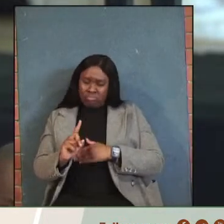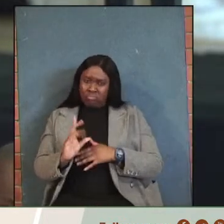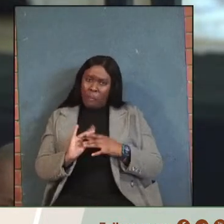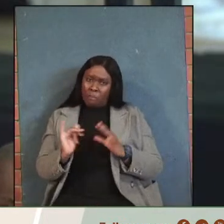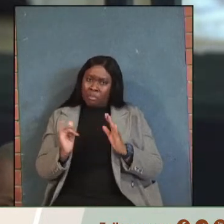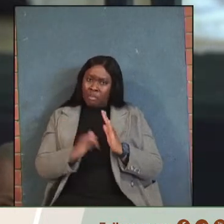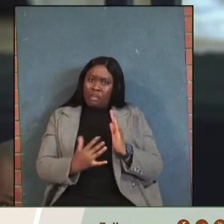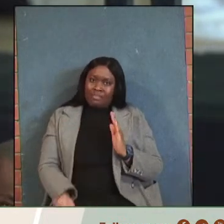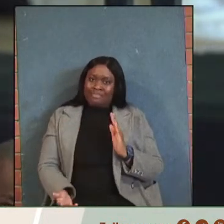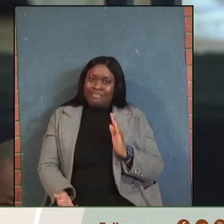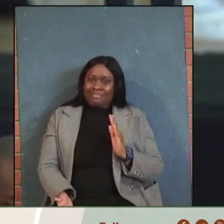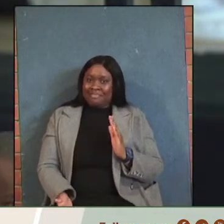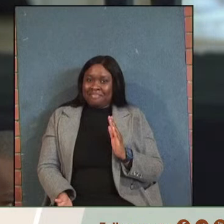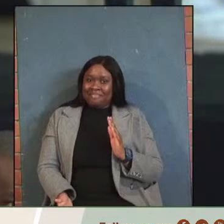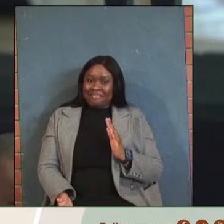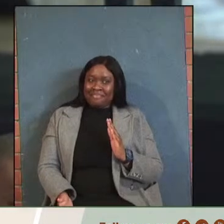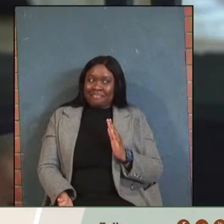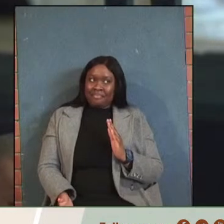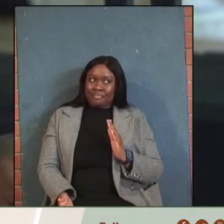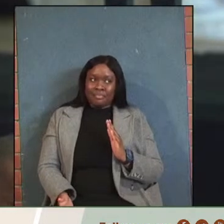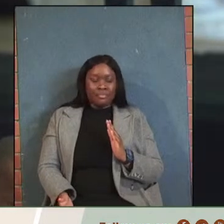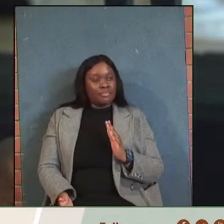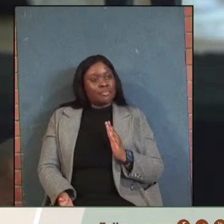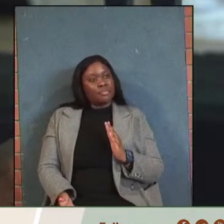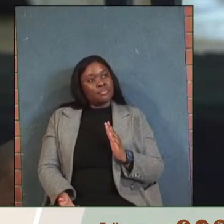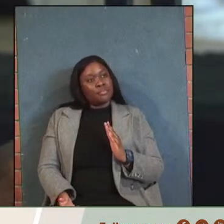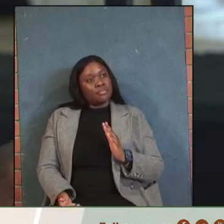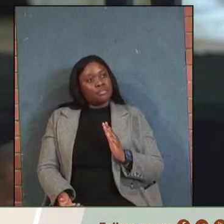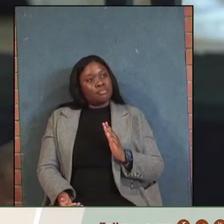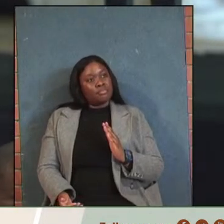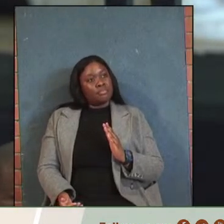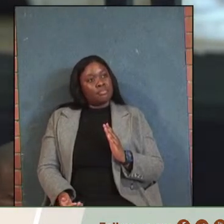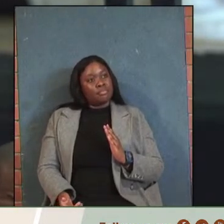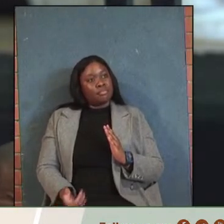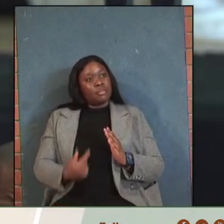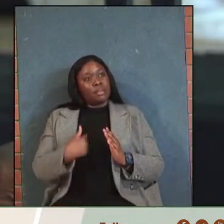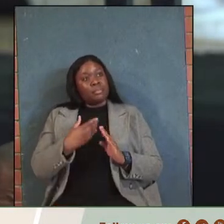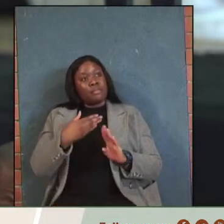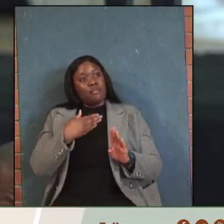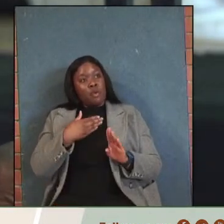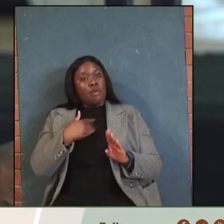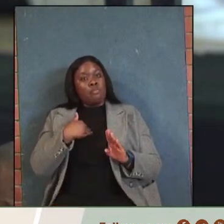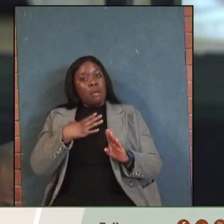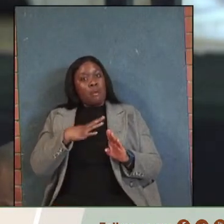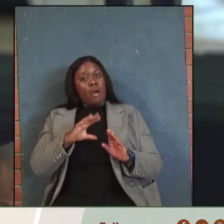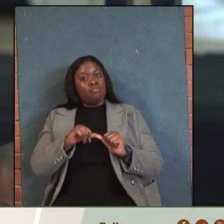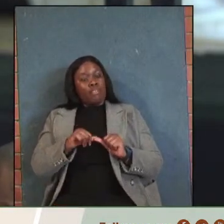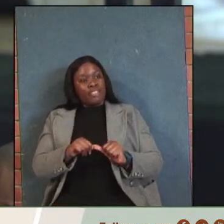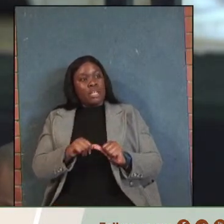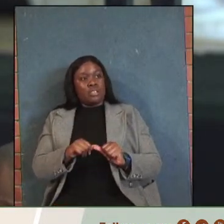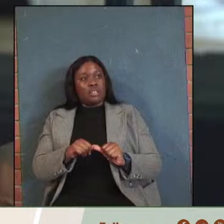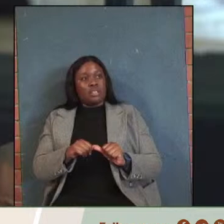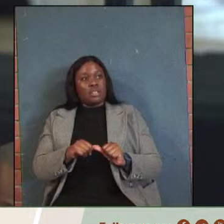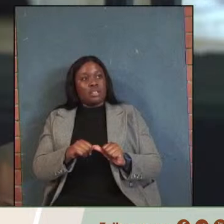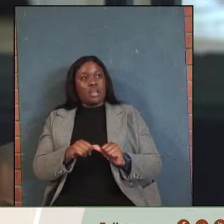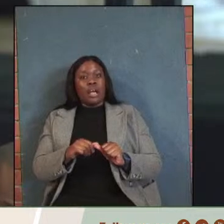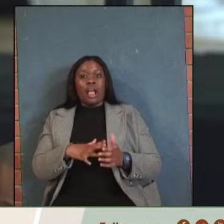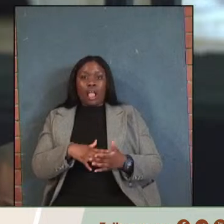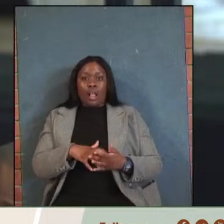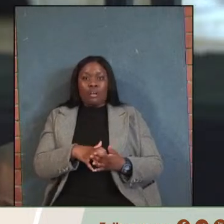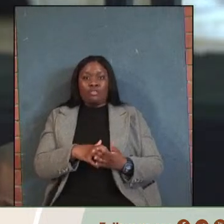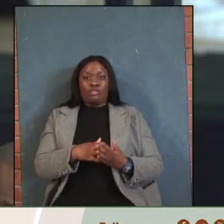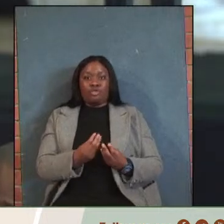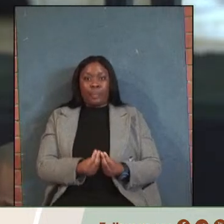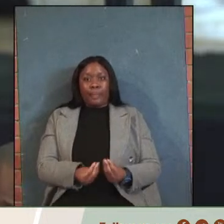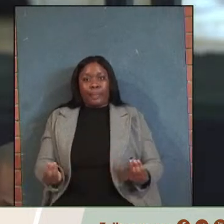So, what we're looking, I was emphasizing on my presentation that vulnerable children